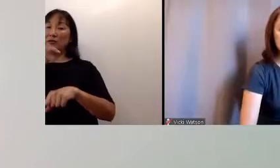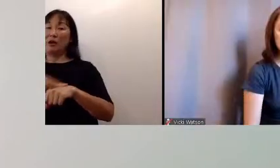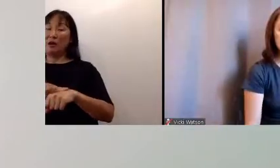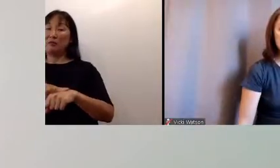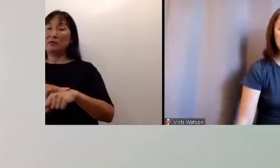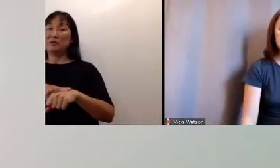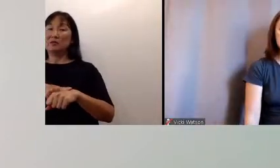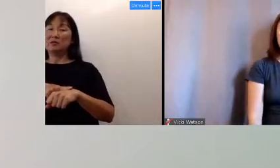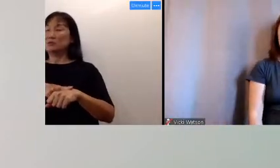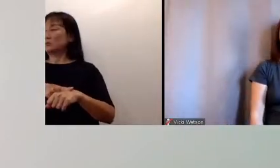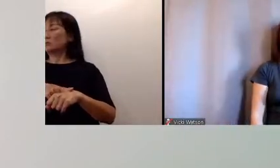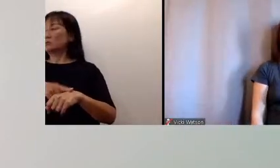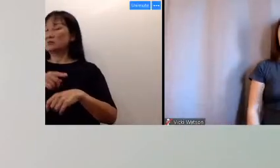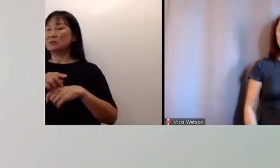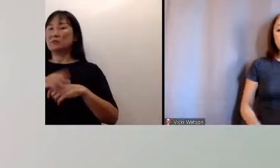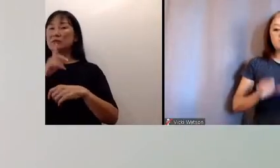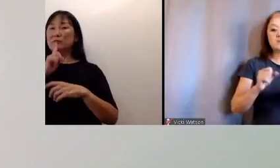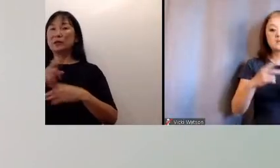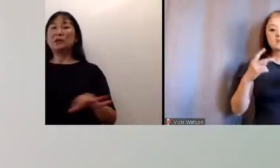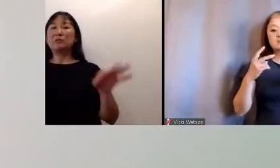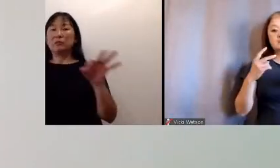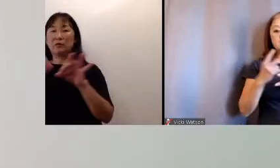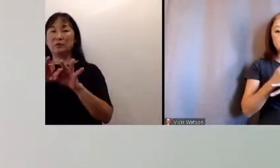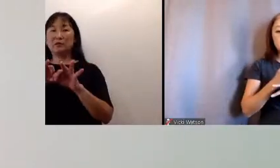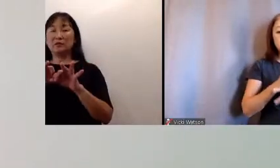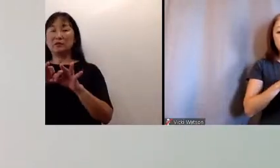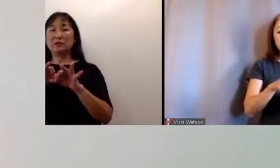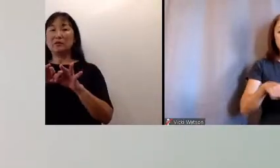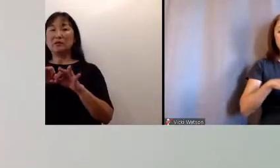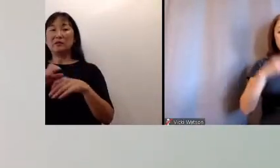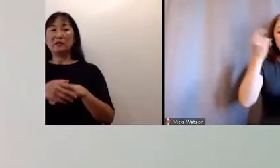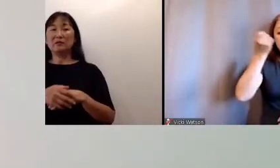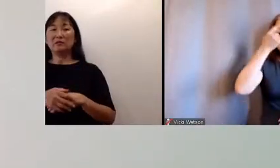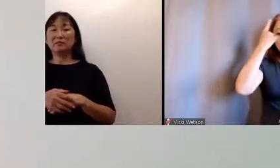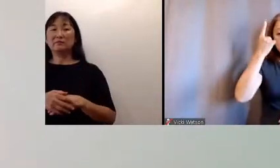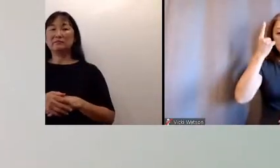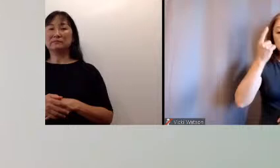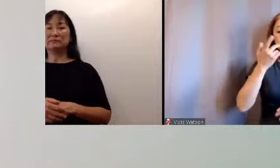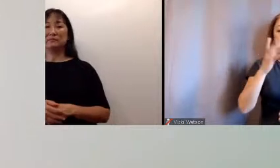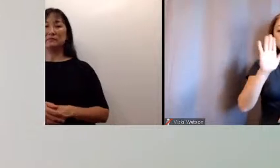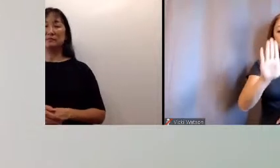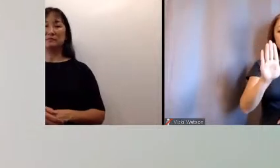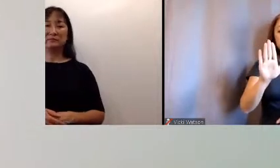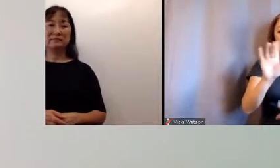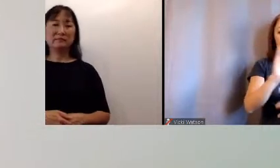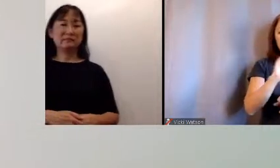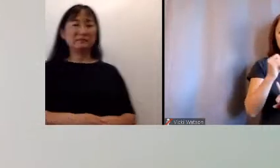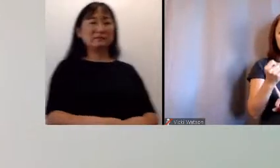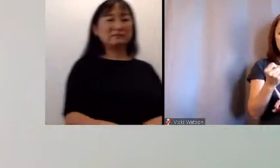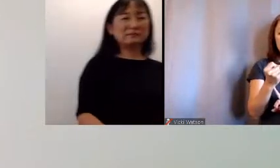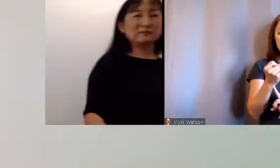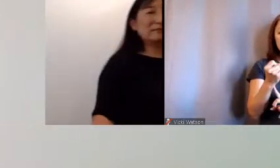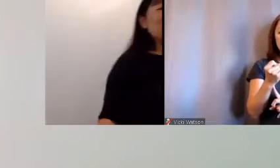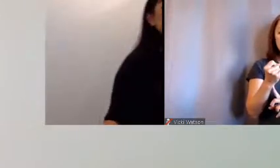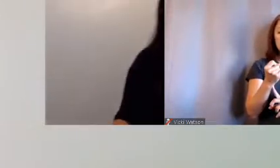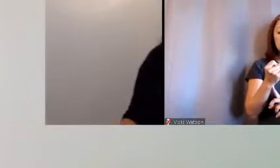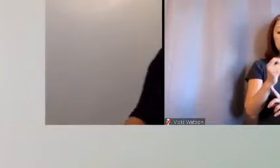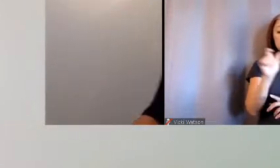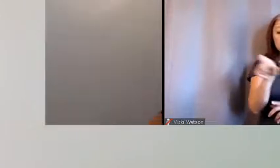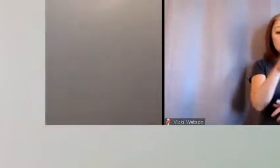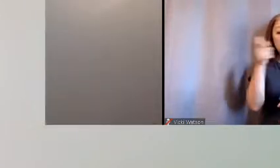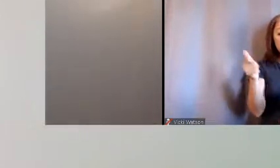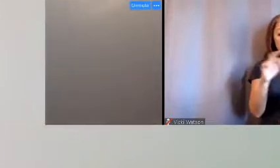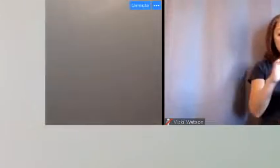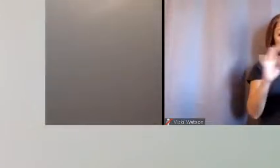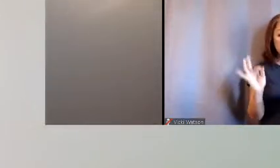school year, and they can figure out and give you some sense of normalcy and understanding of what your status is going to be. The alternate